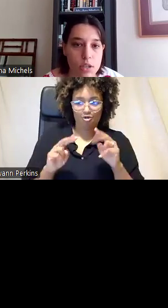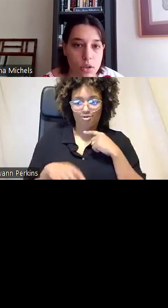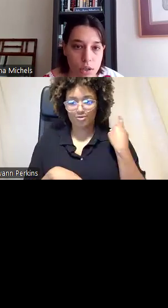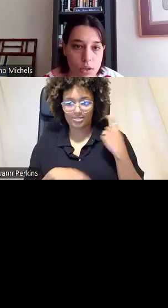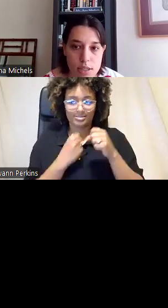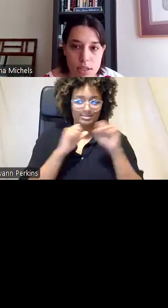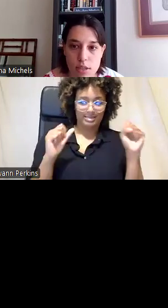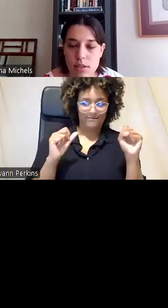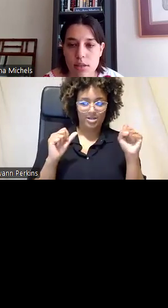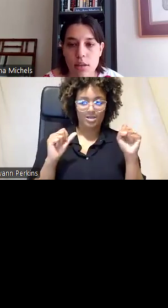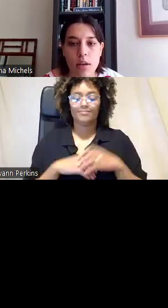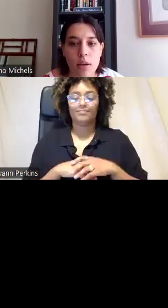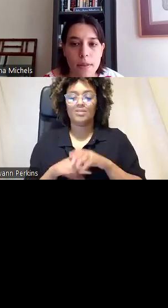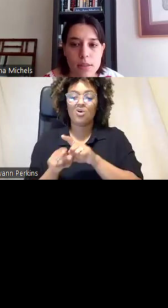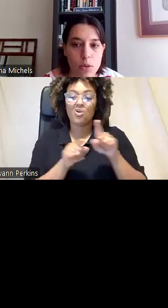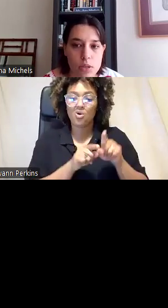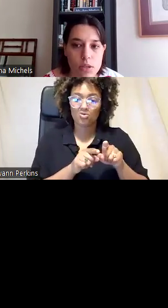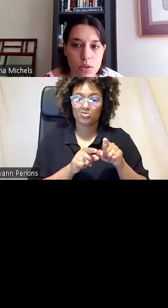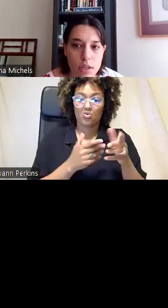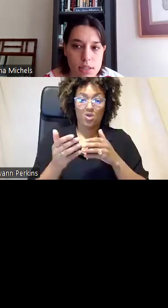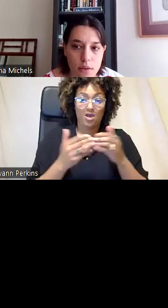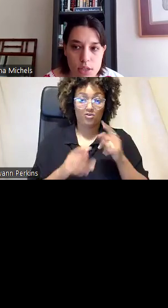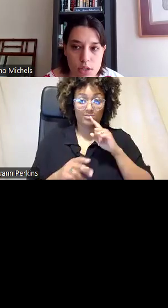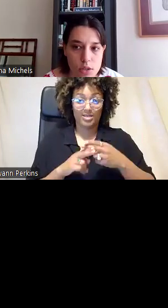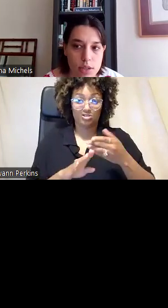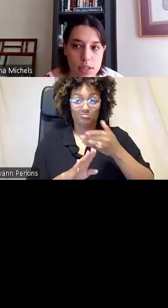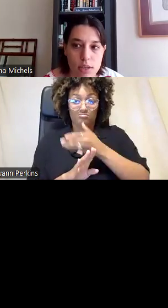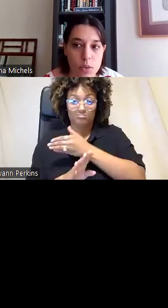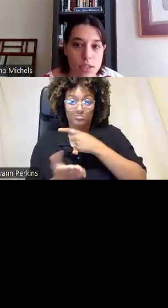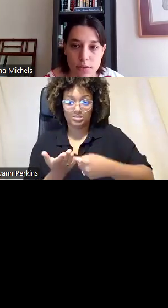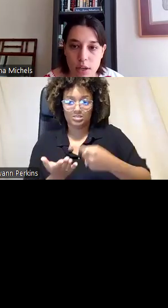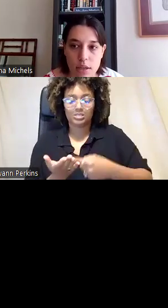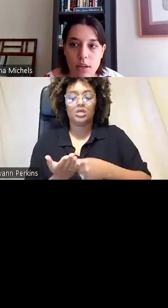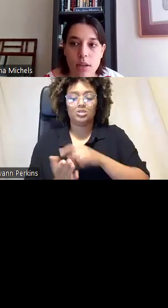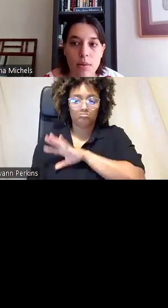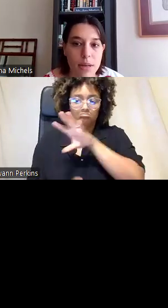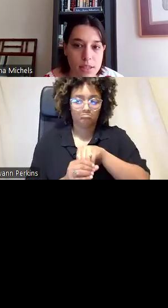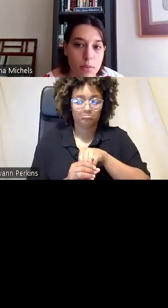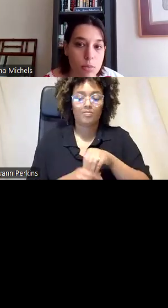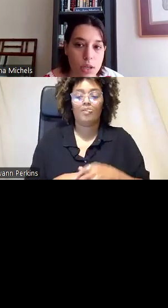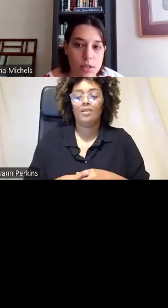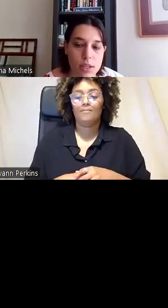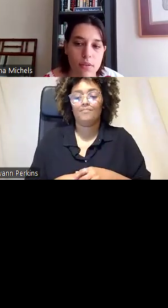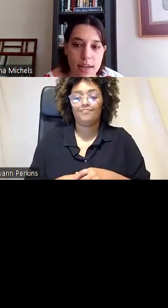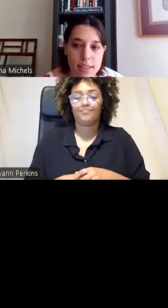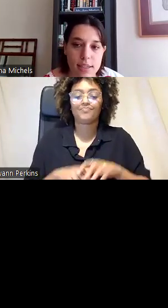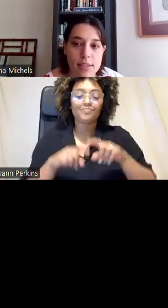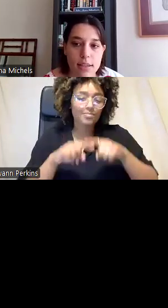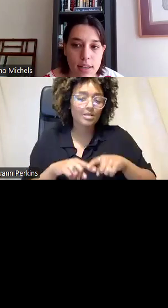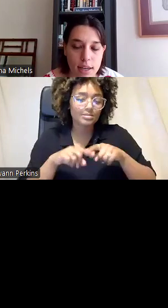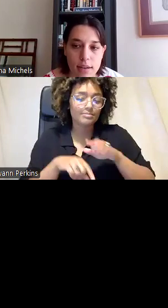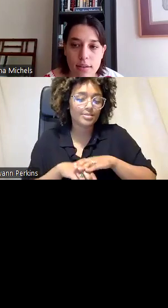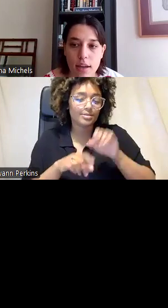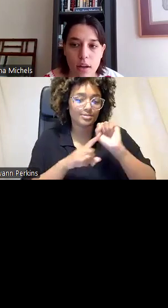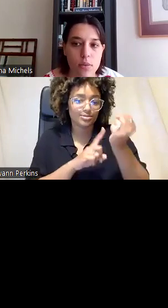have mentioned in earlier discussions. It's important to note that these conversations around savings will look different based on the perpetrator's level of access